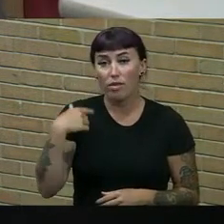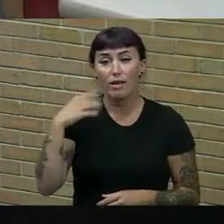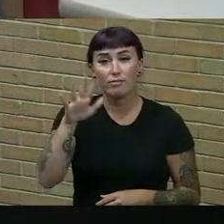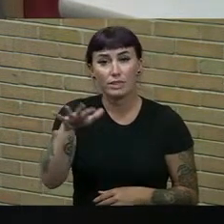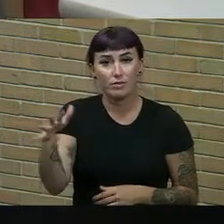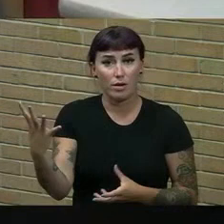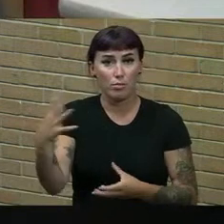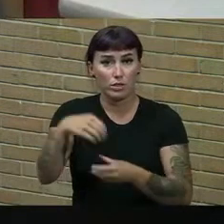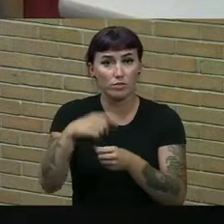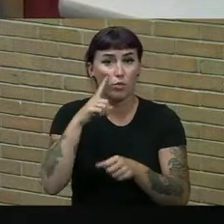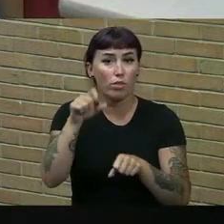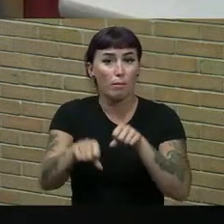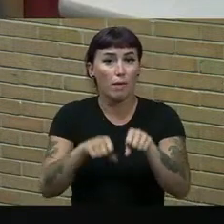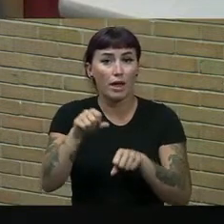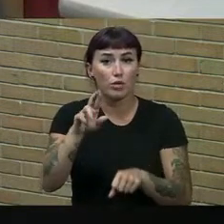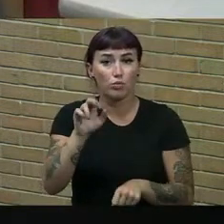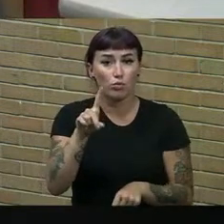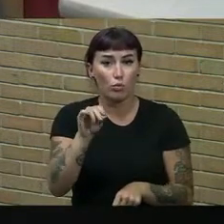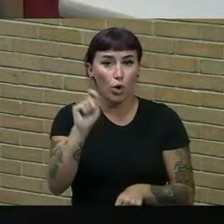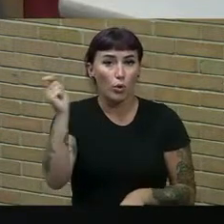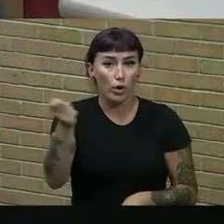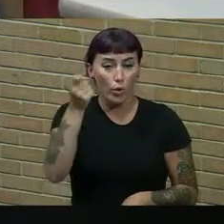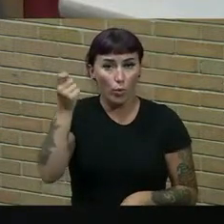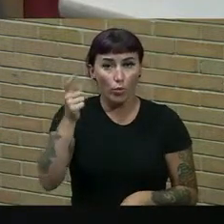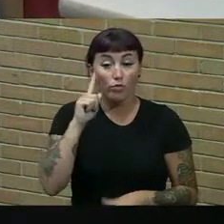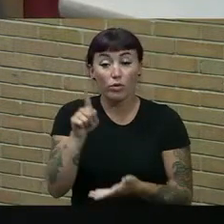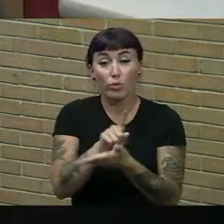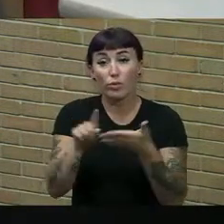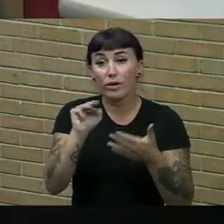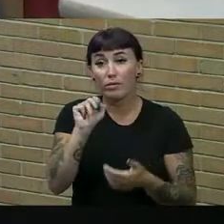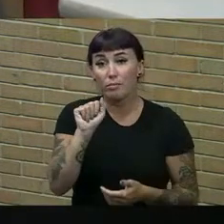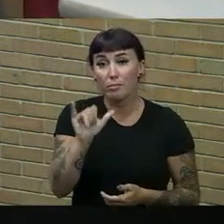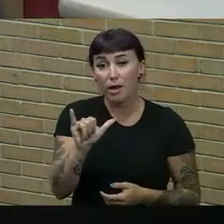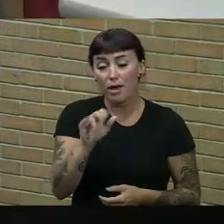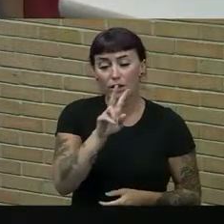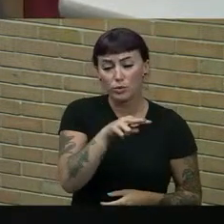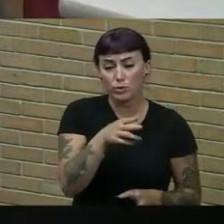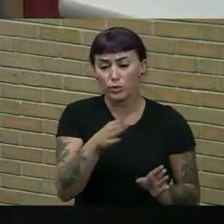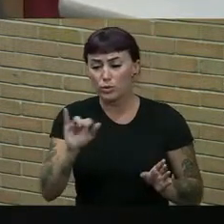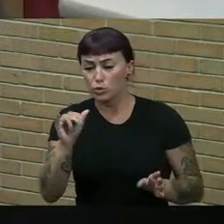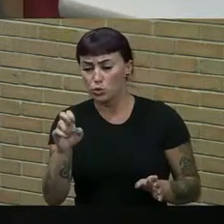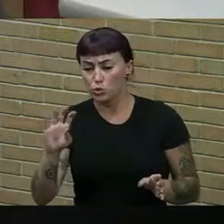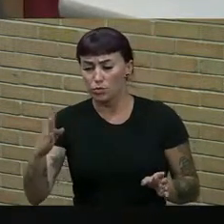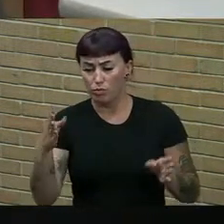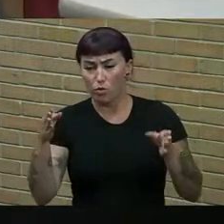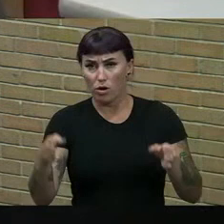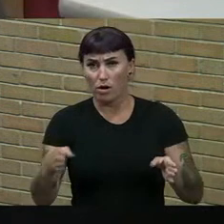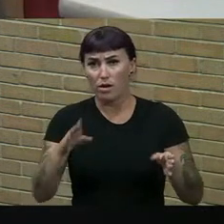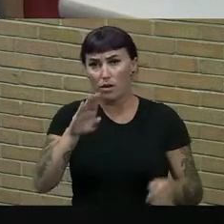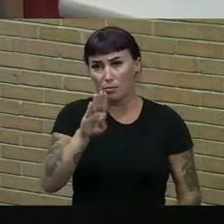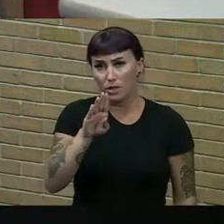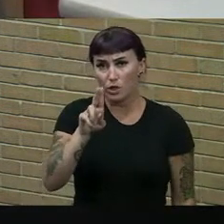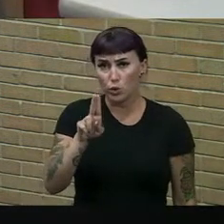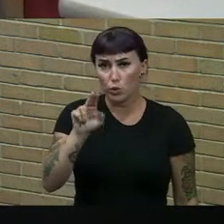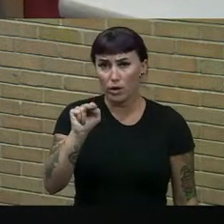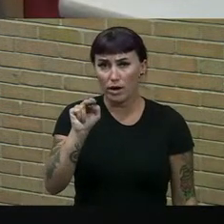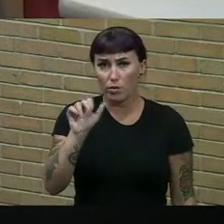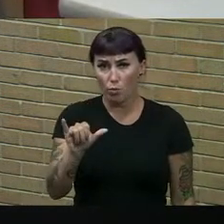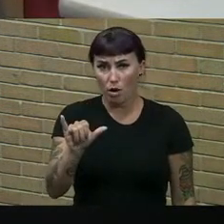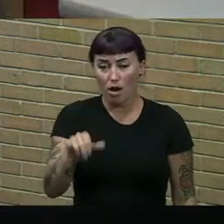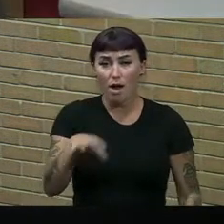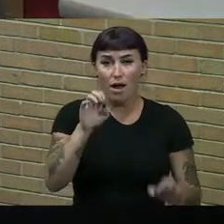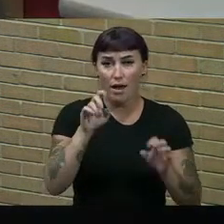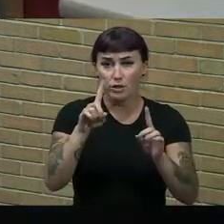participants. And during the week, May 22 through June 4, BUNY Education